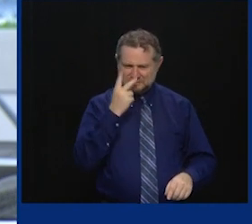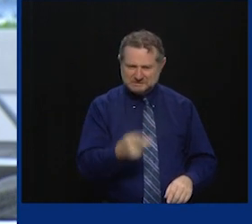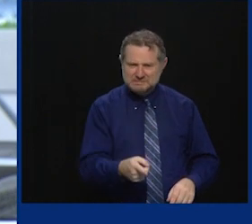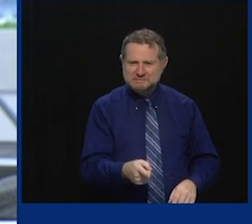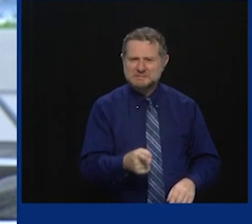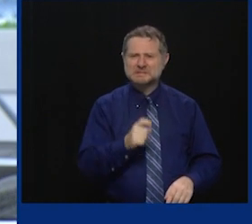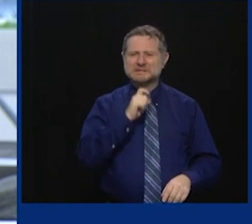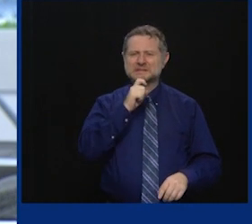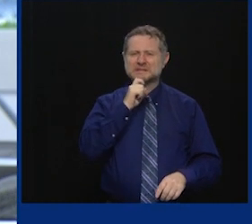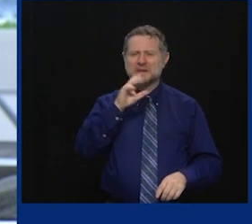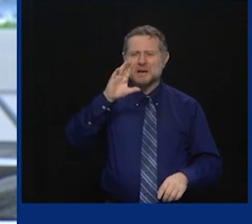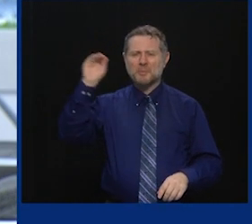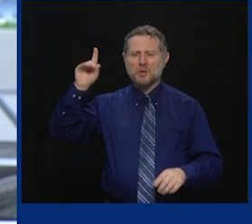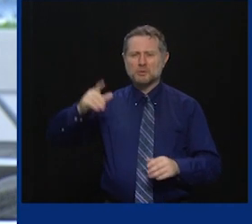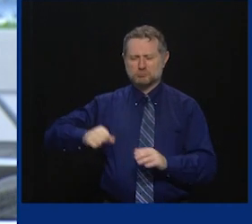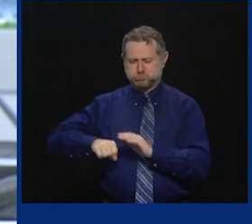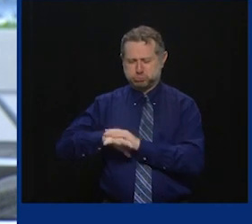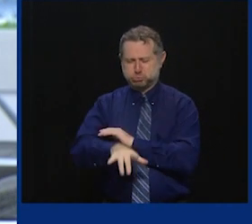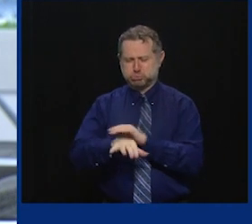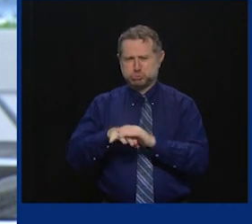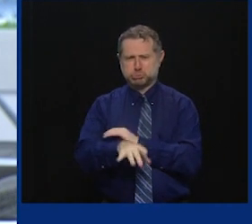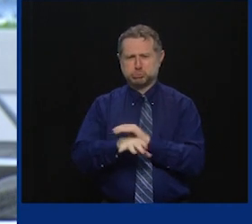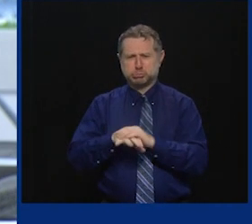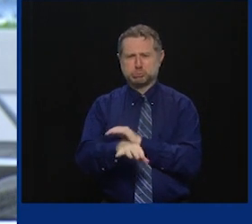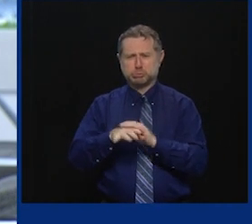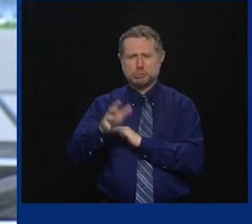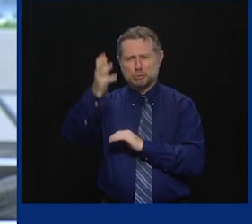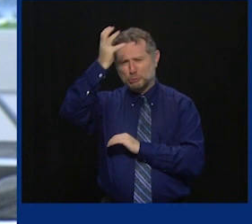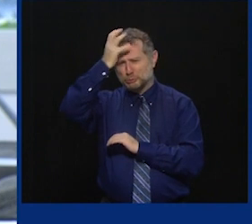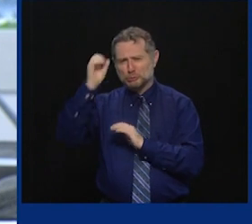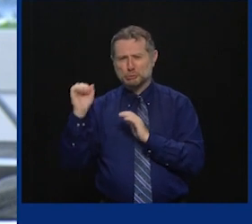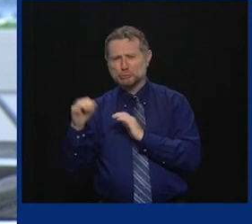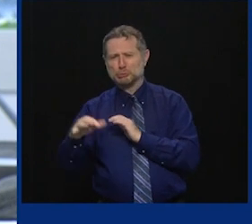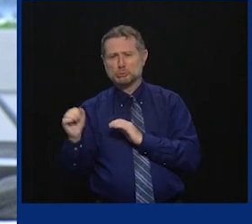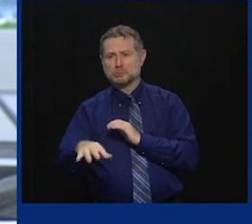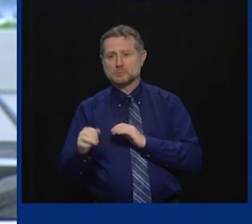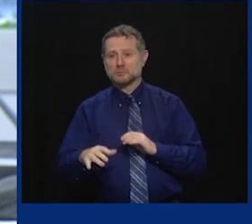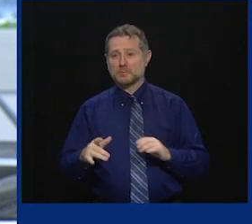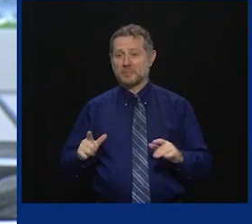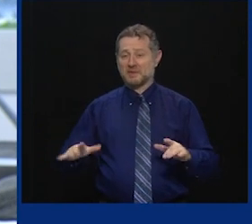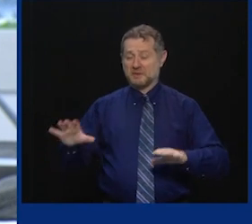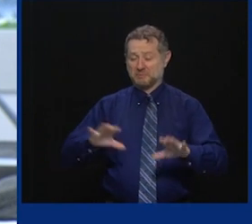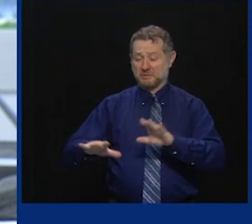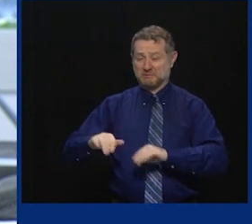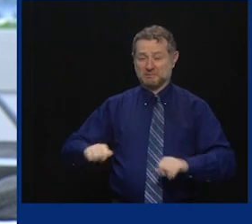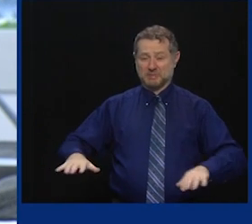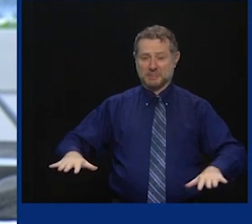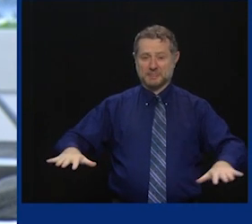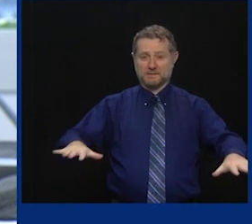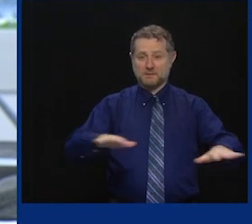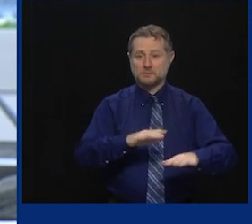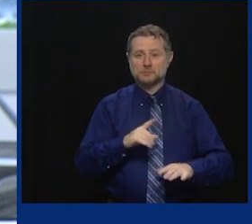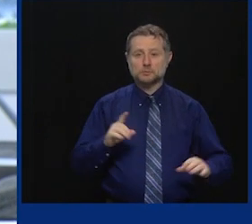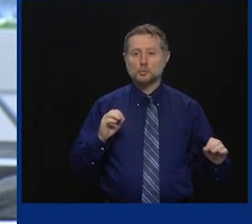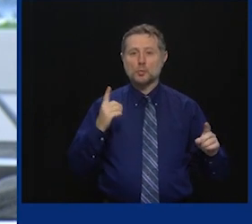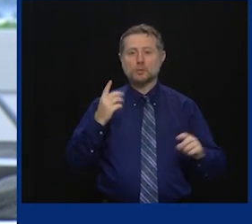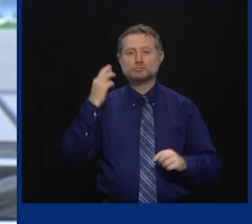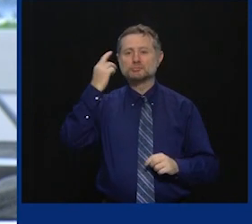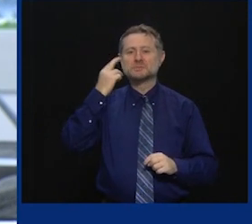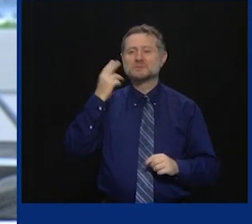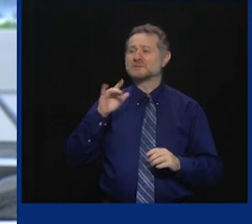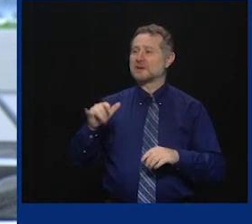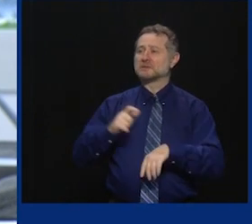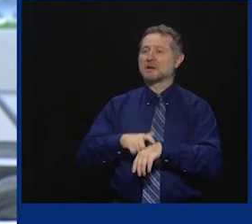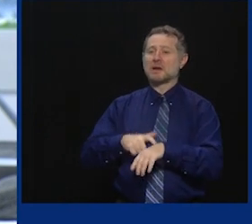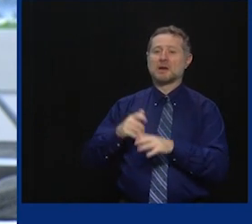day. No one realized that we were witnessing an environmental apocalypse. But not to be